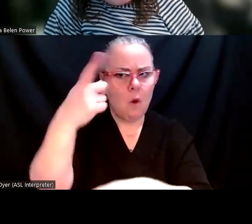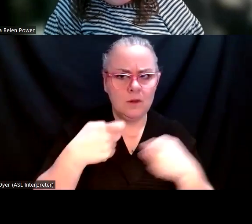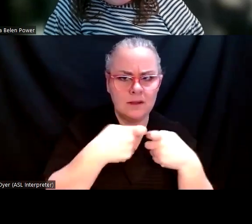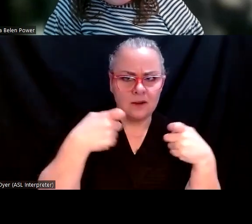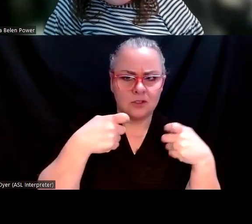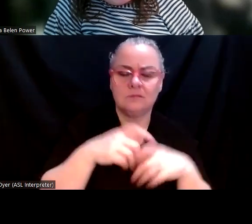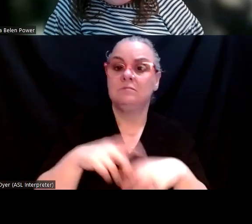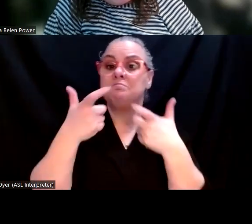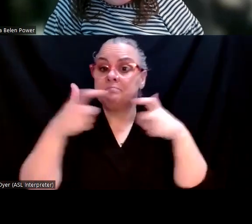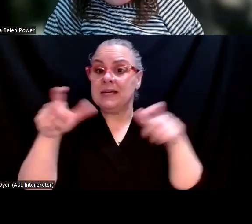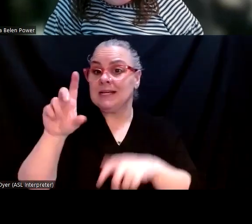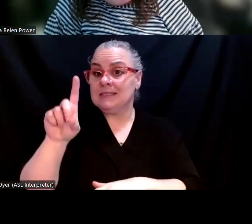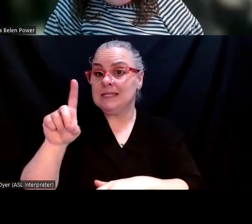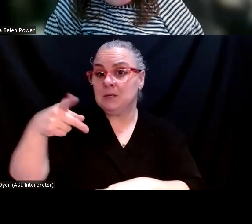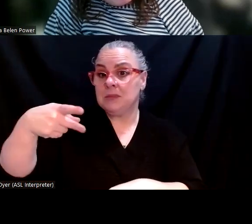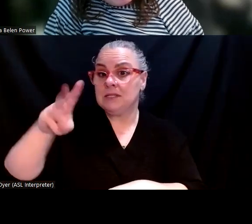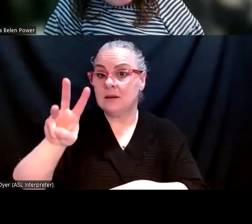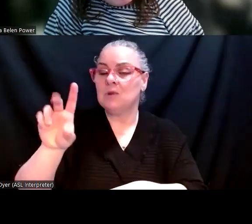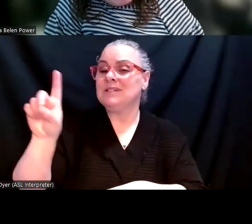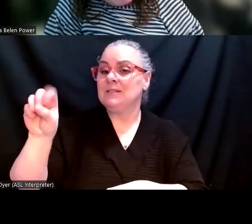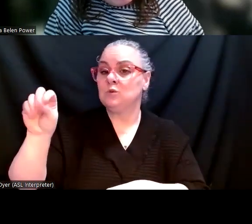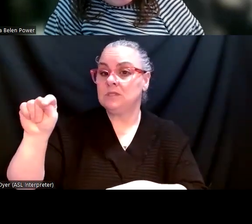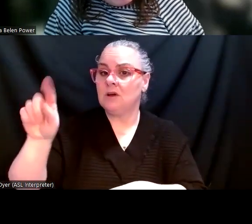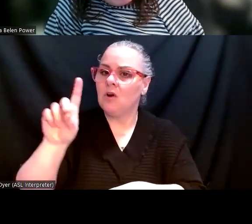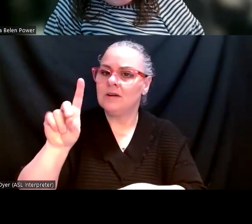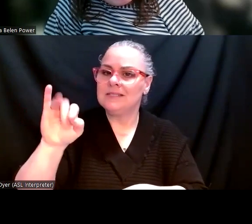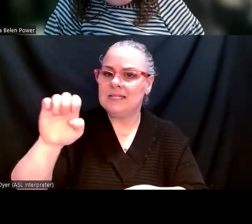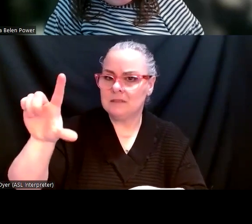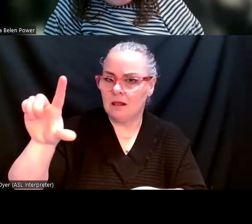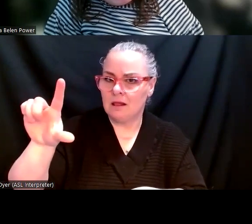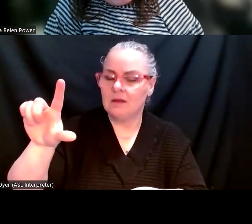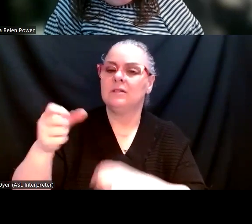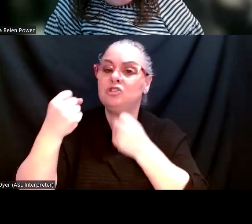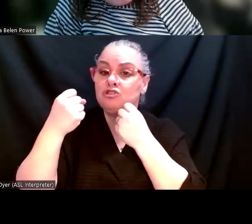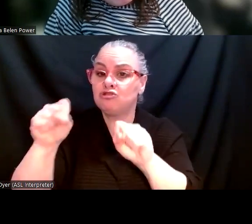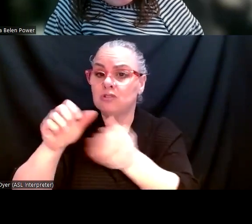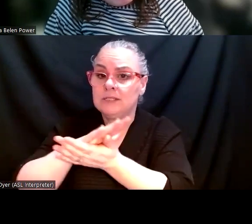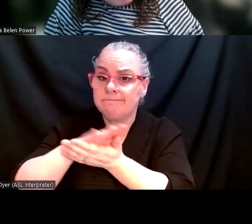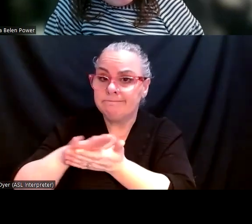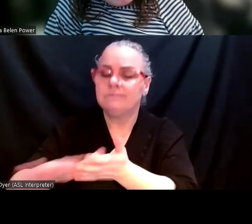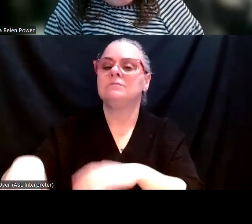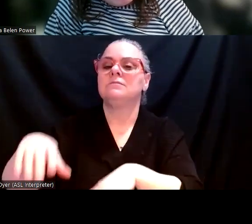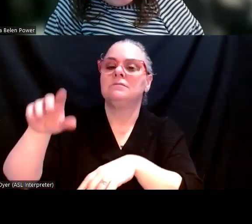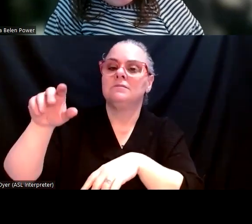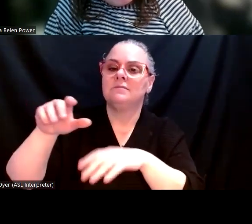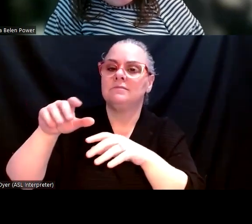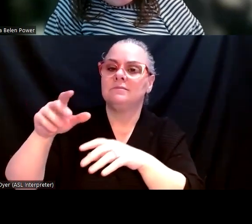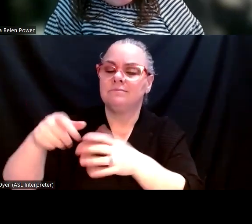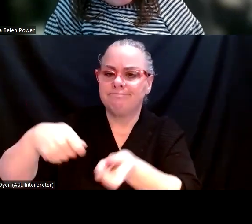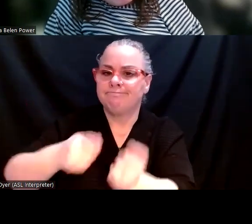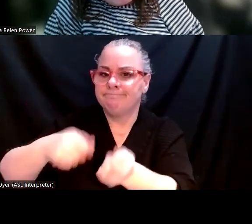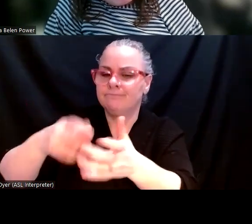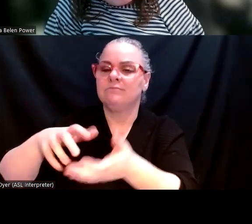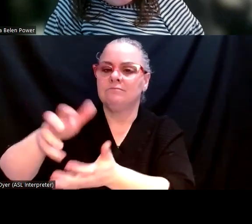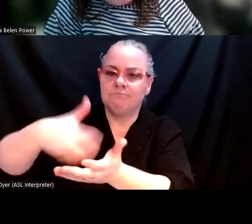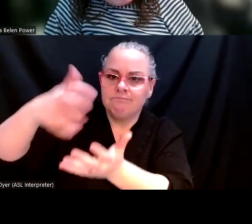large DPW/DOT vehicles are diesel, street sweepers, vac trucks, excavators, clamshell